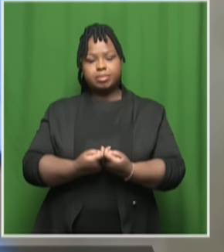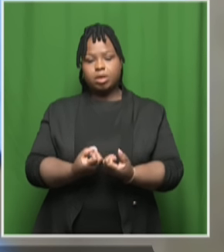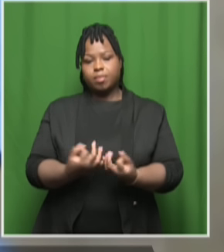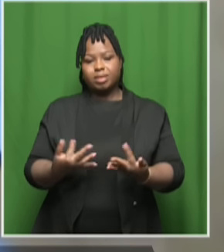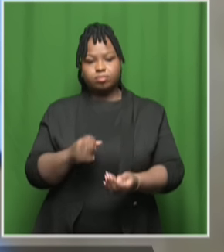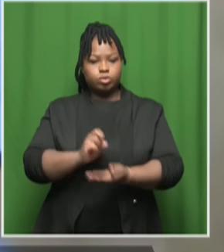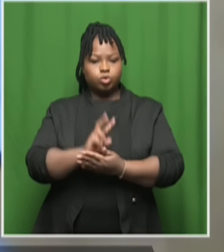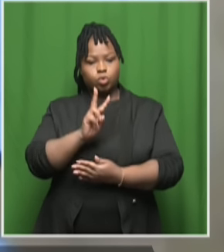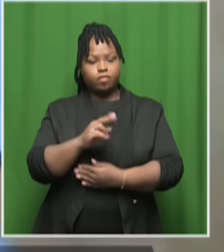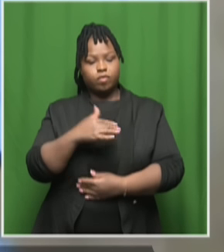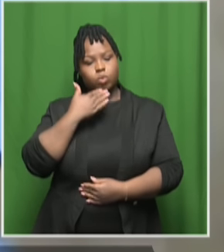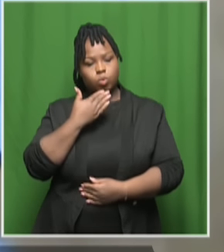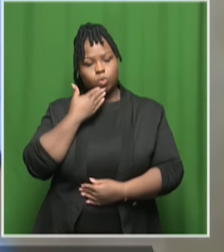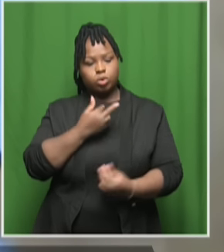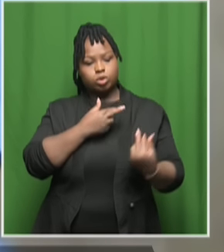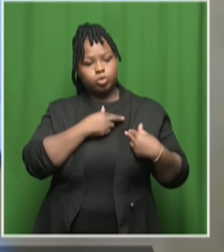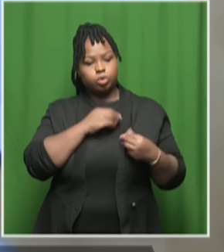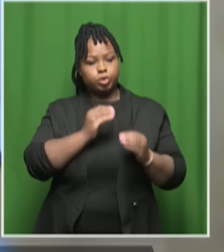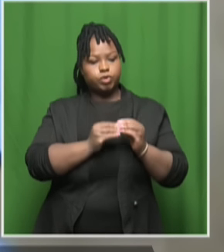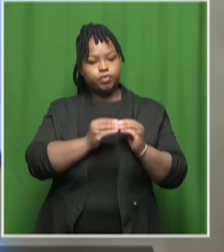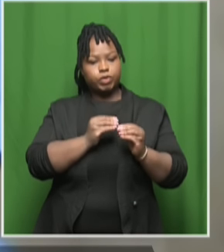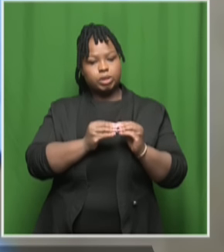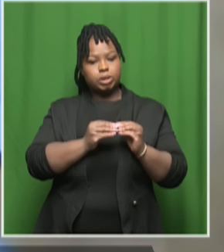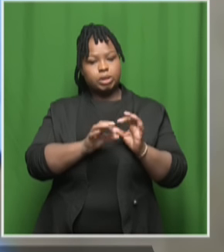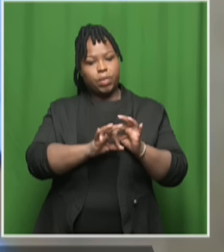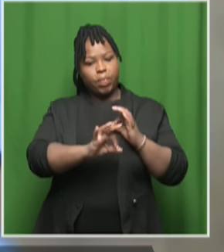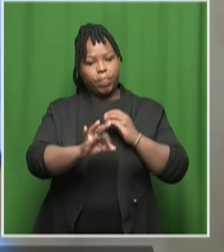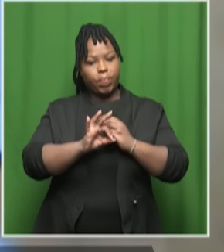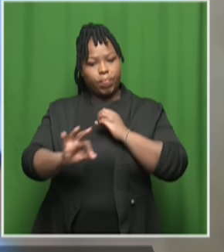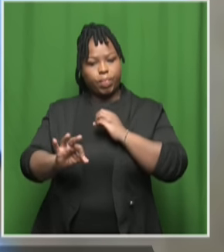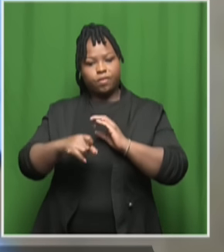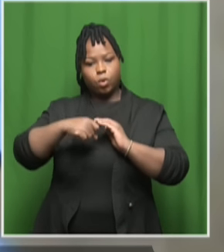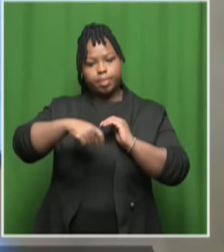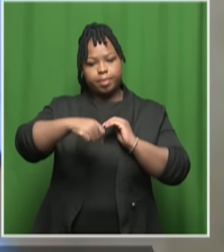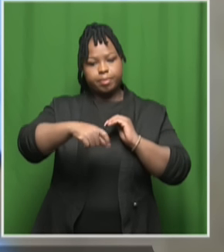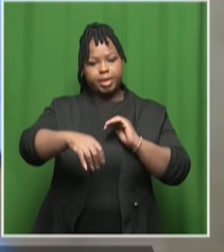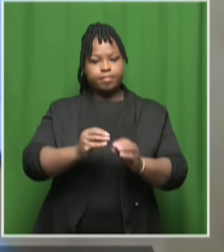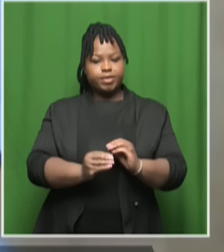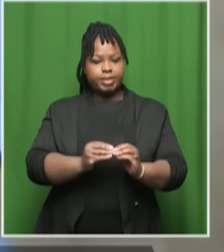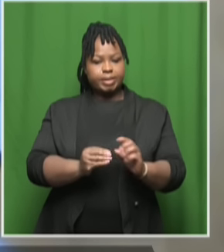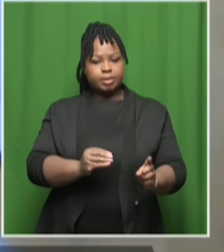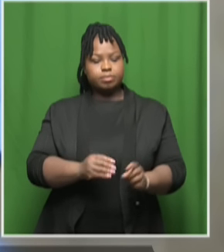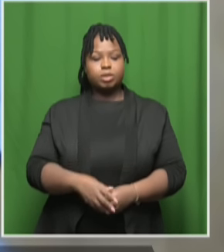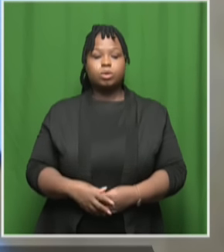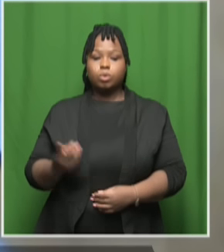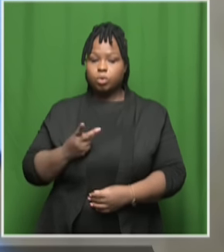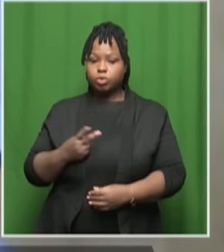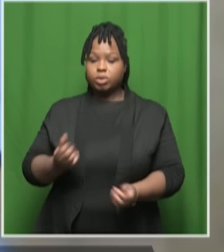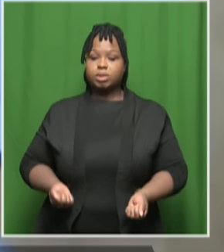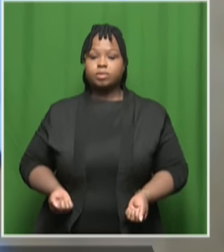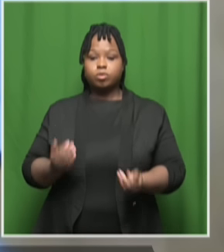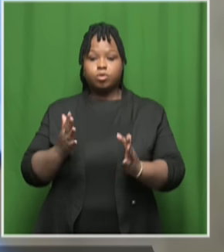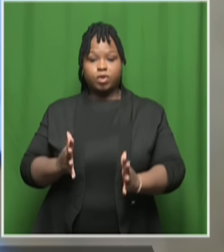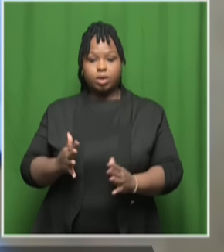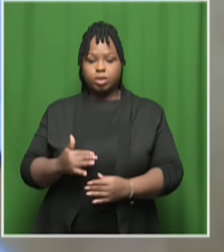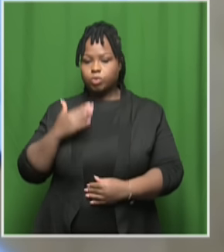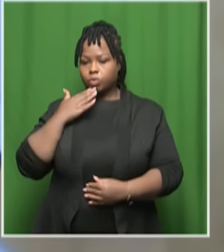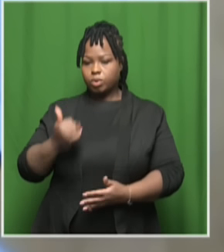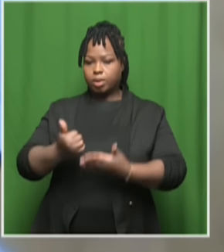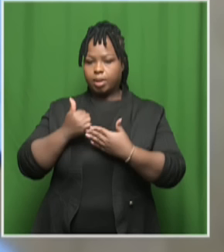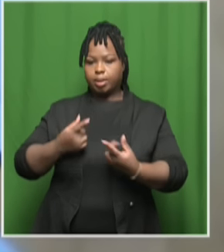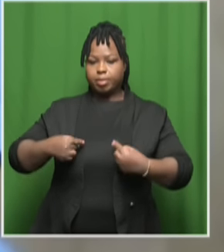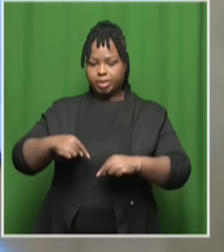of plumbers that will respond to major leaks. We've also appointed some service providers to assist